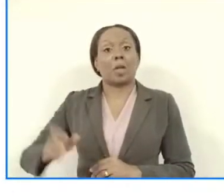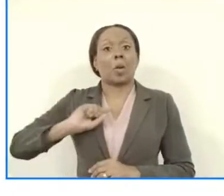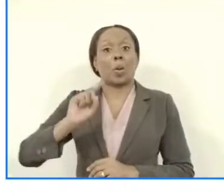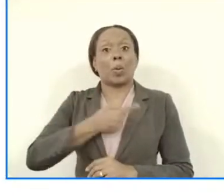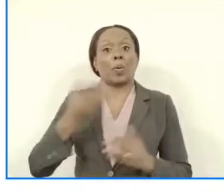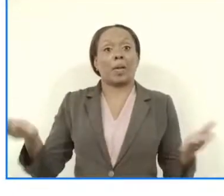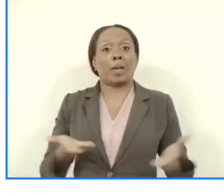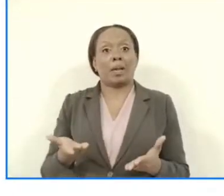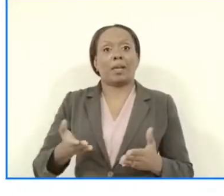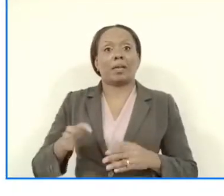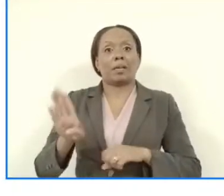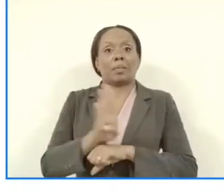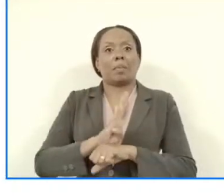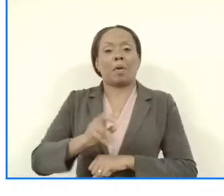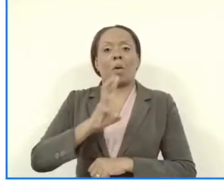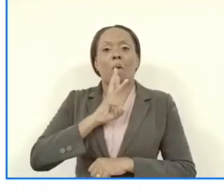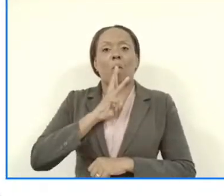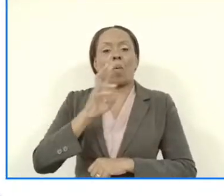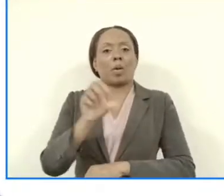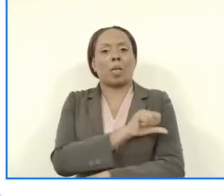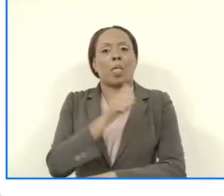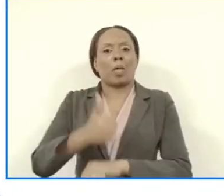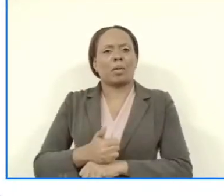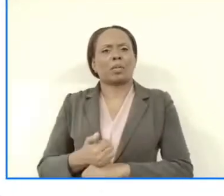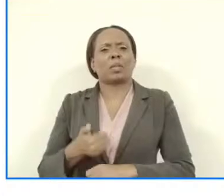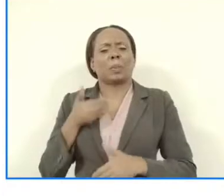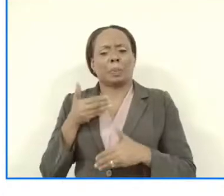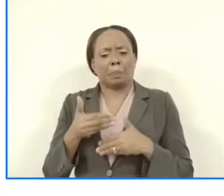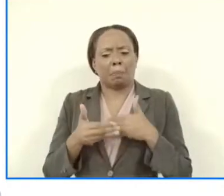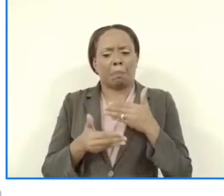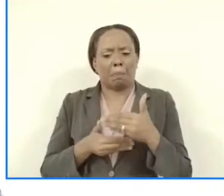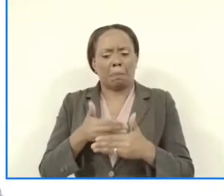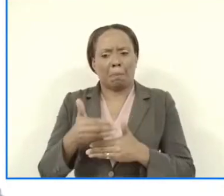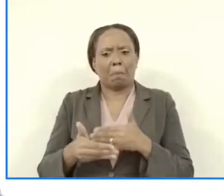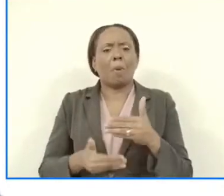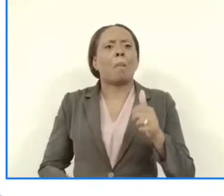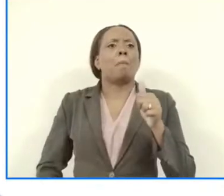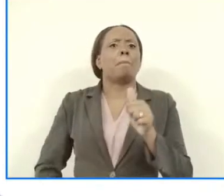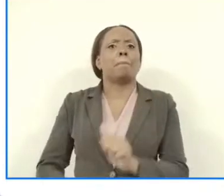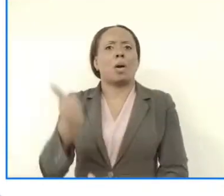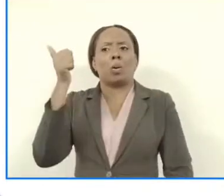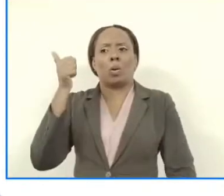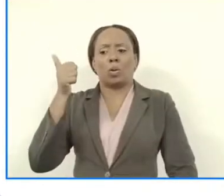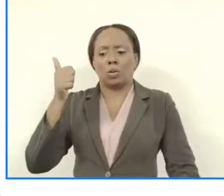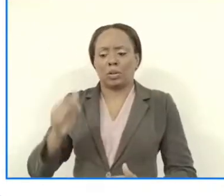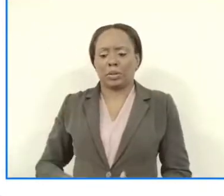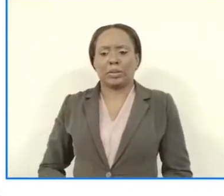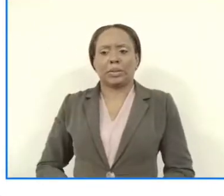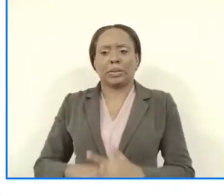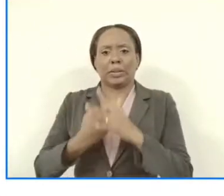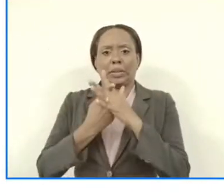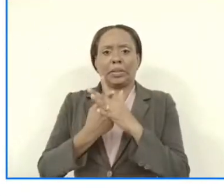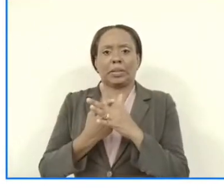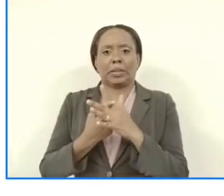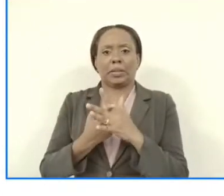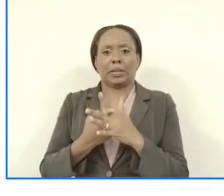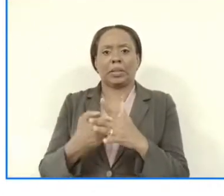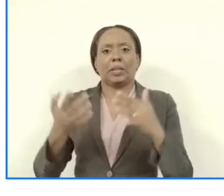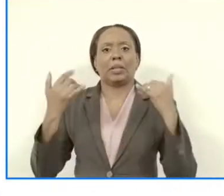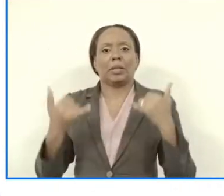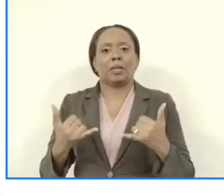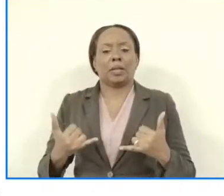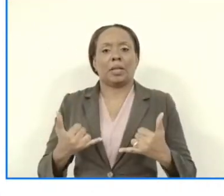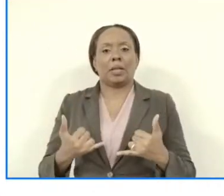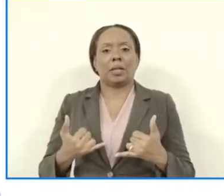we have been making good progress in the sense that most of our stations are online. At the moment, we have 7